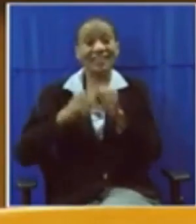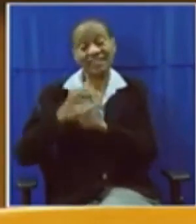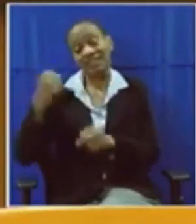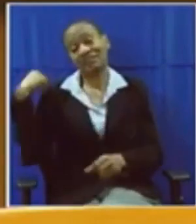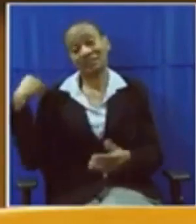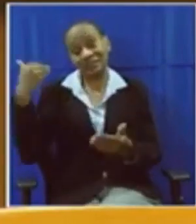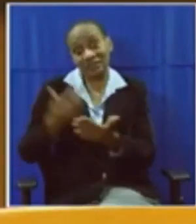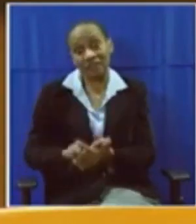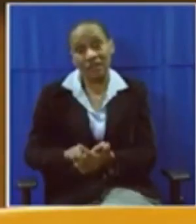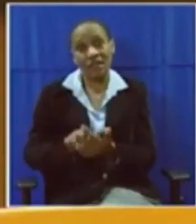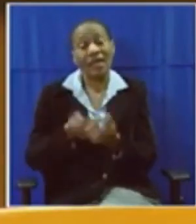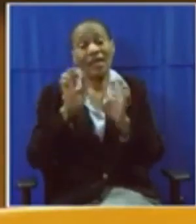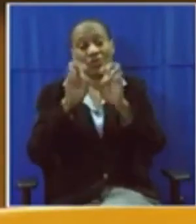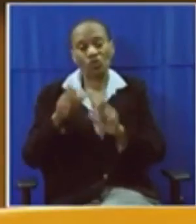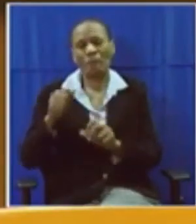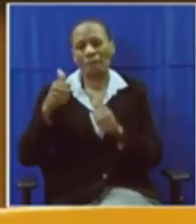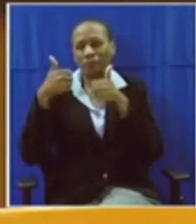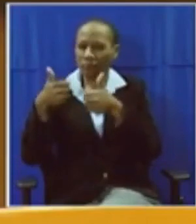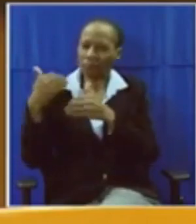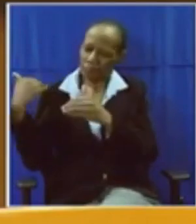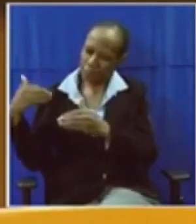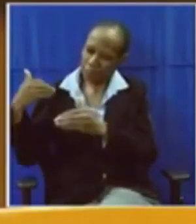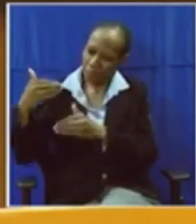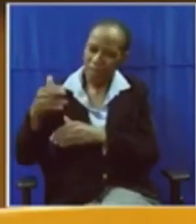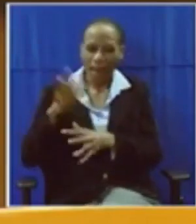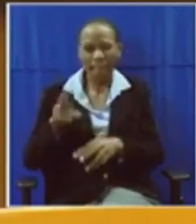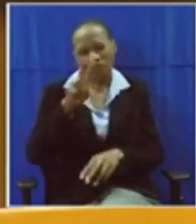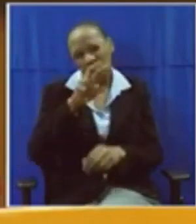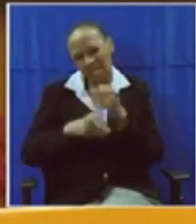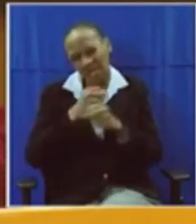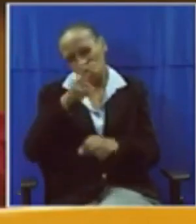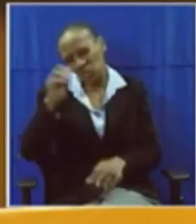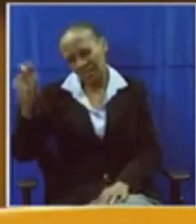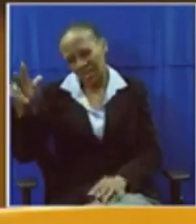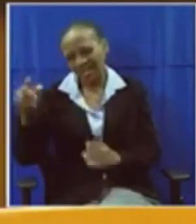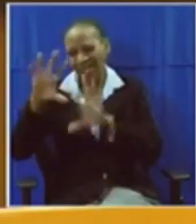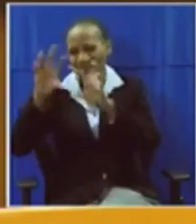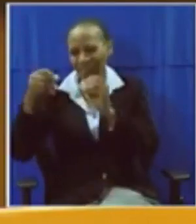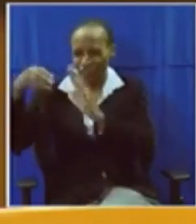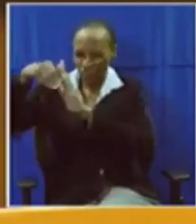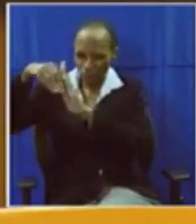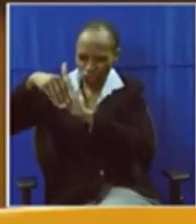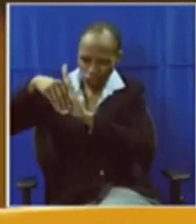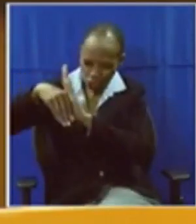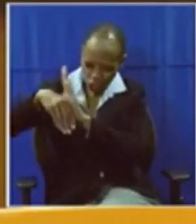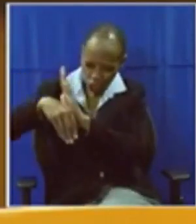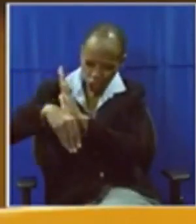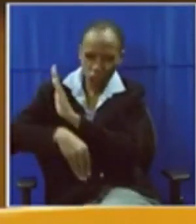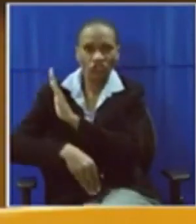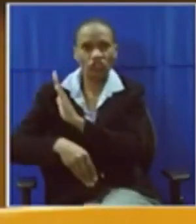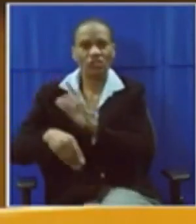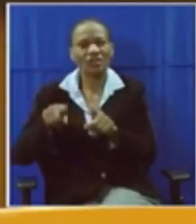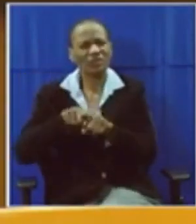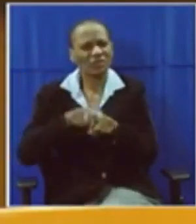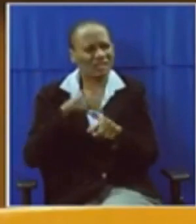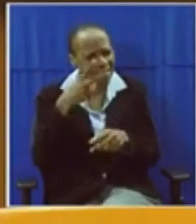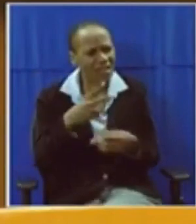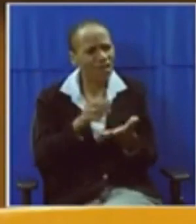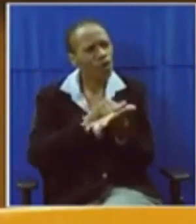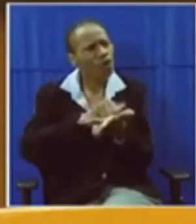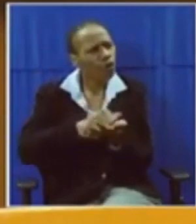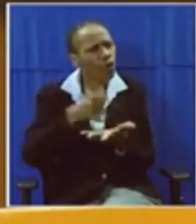world's best power utilities. But it was around 2008 when things started going down the south as evergreen coal contracts started to take